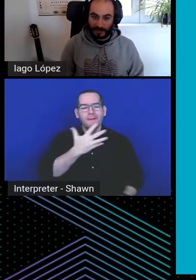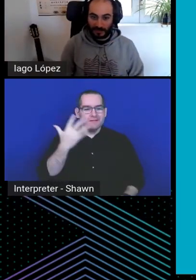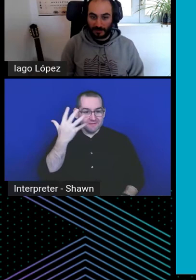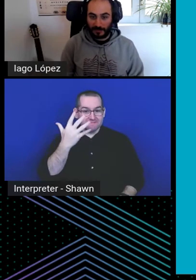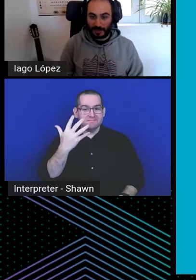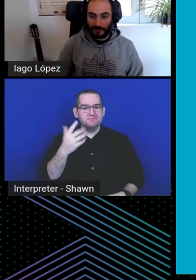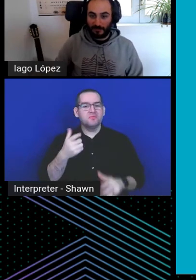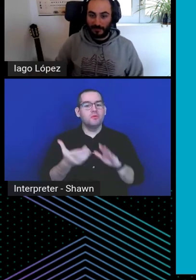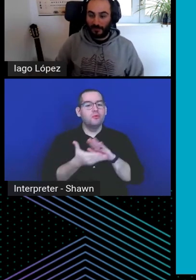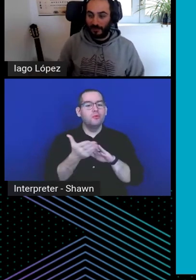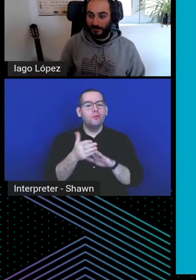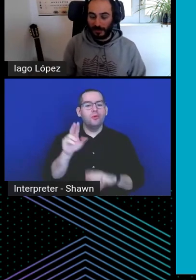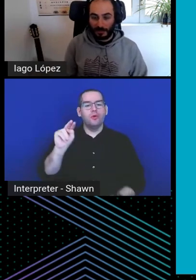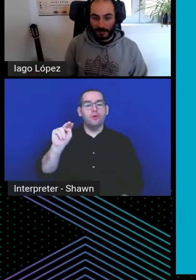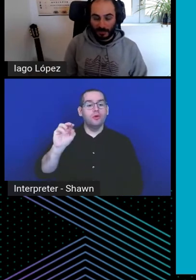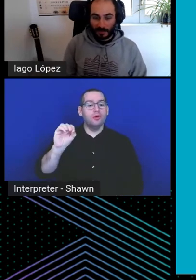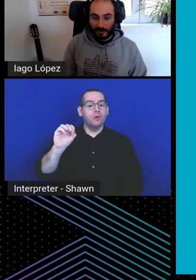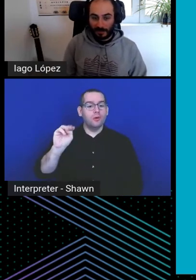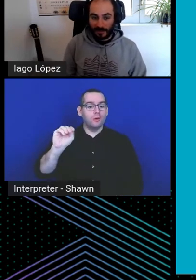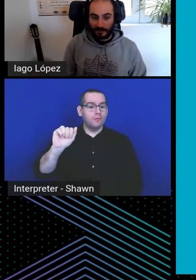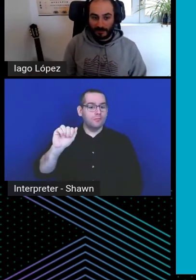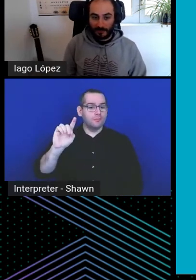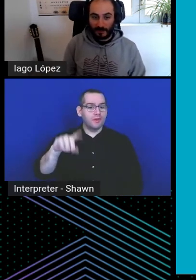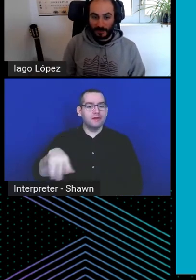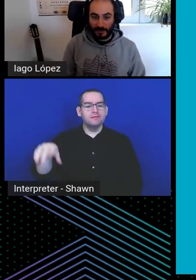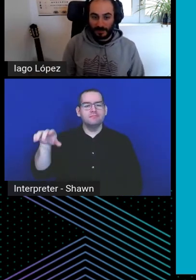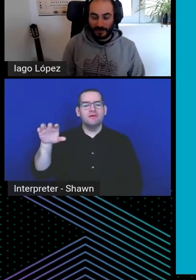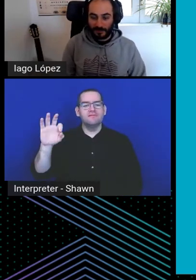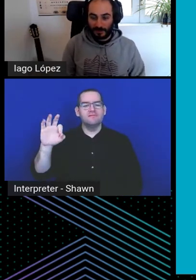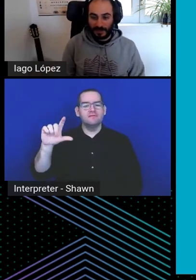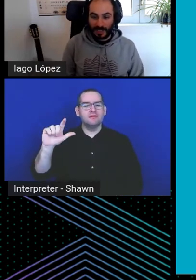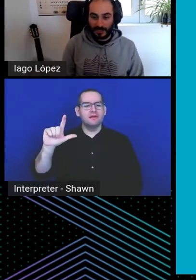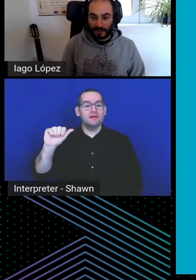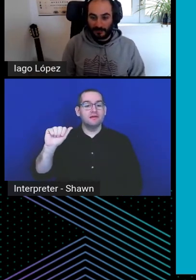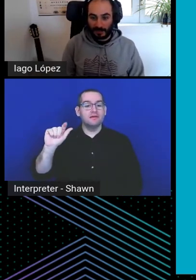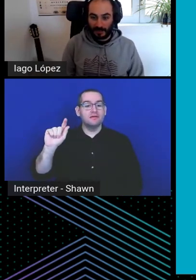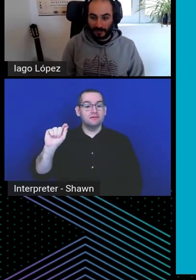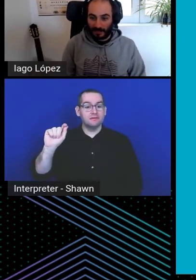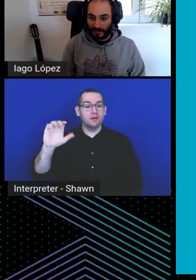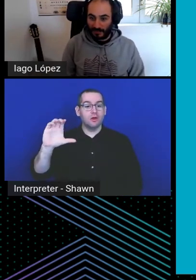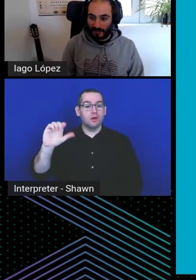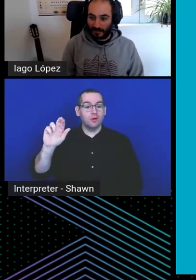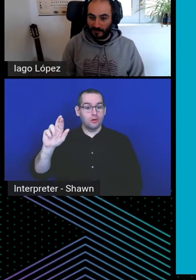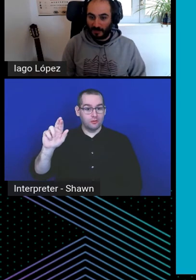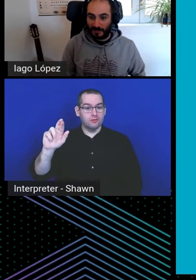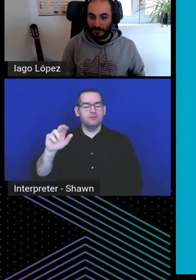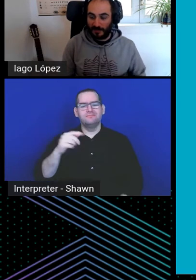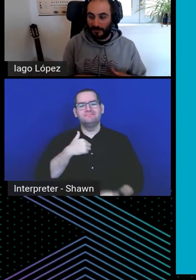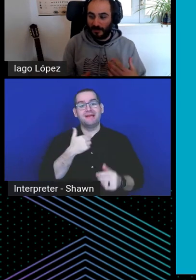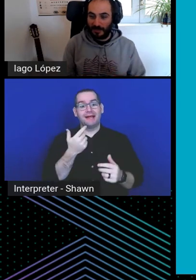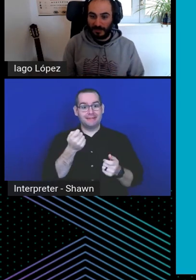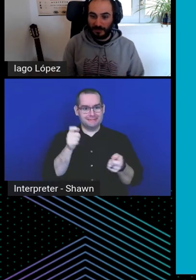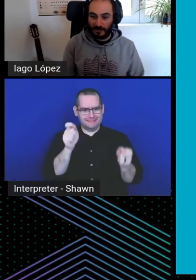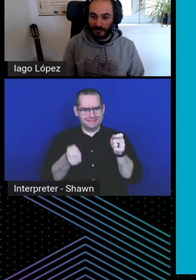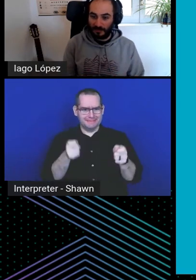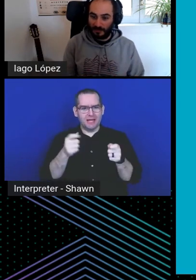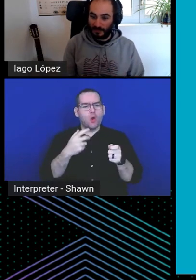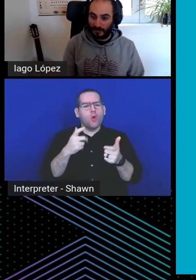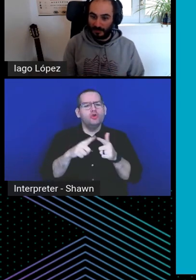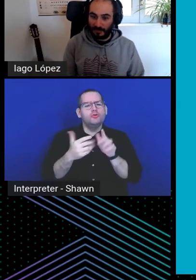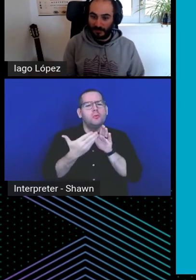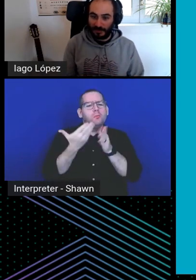Nomad on Flatcar. I have a repo there, and I have to warn you that it's pretty hacky. I just wanted to prove the concept